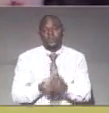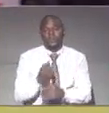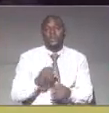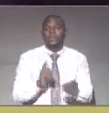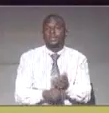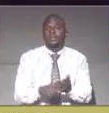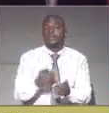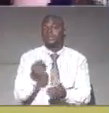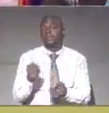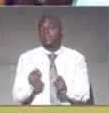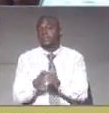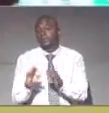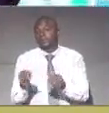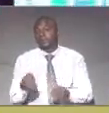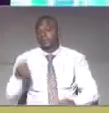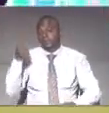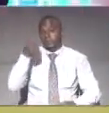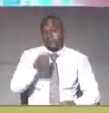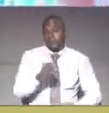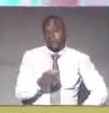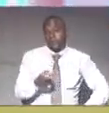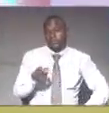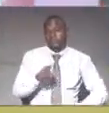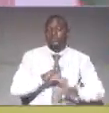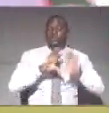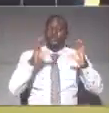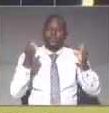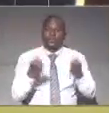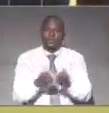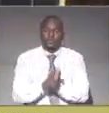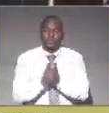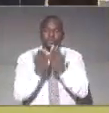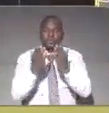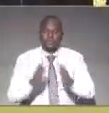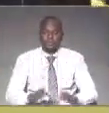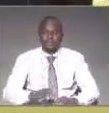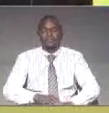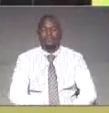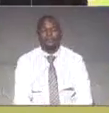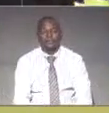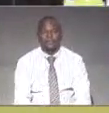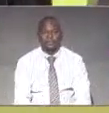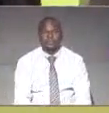living, even with the unemployment increasing globally. David Matovu compiled this report.